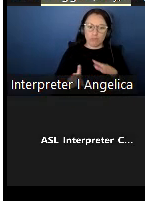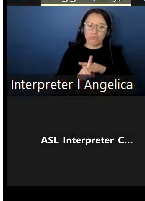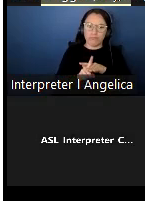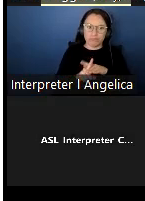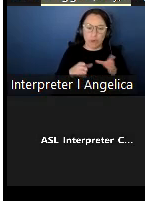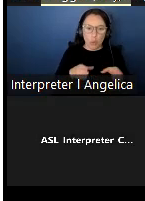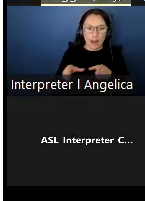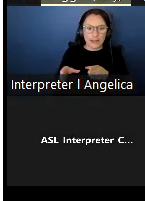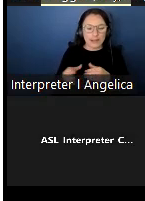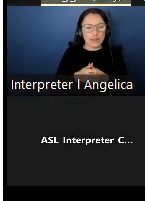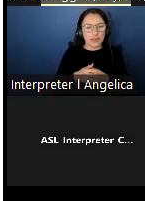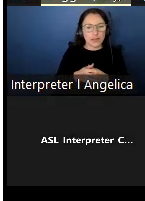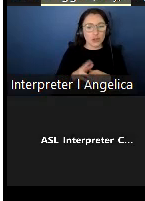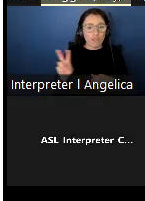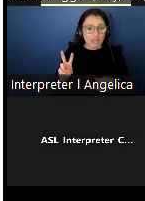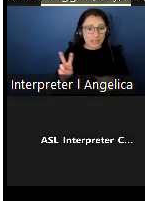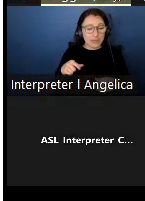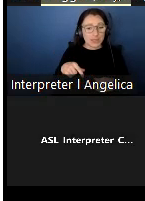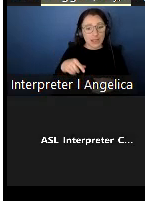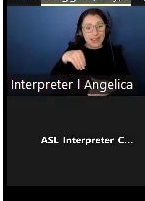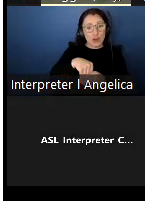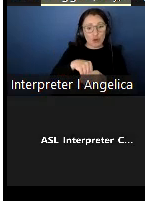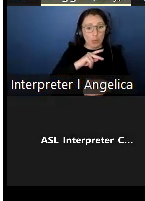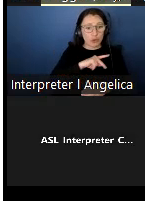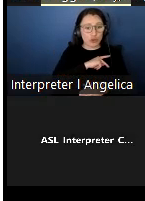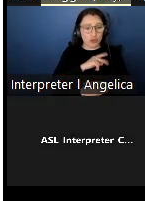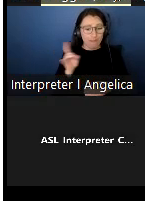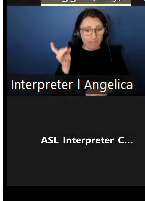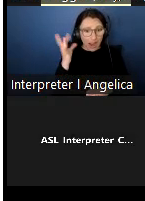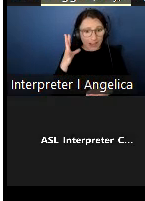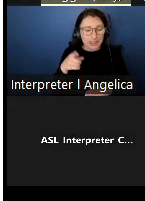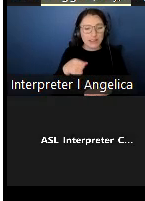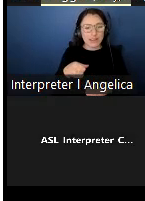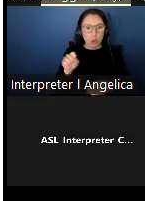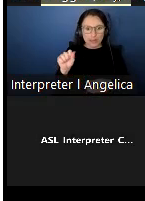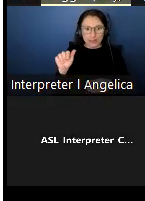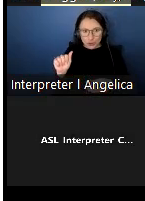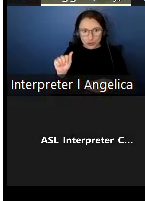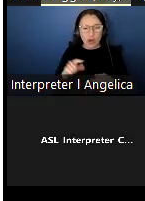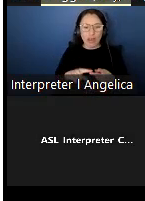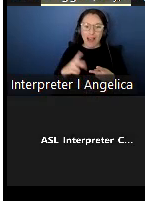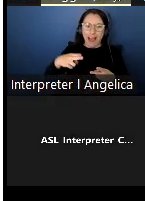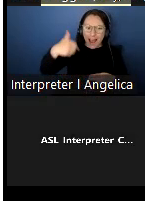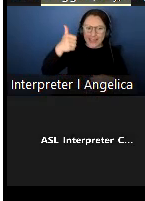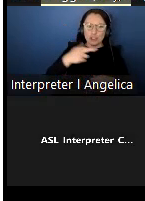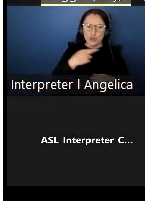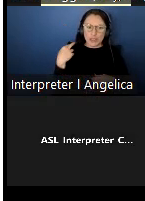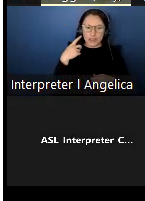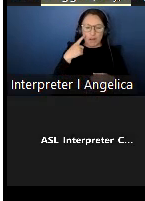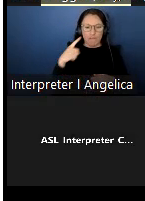interpersonal violence and interpersonal sexual assault are at the highest risk for health problems,